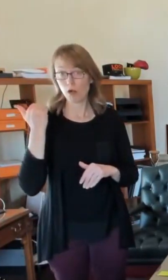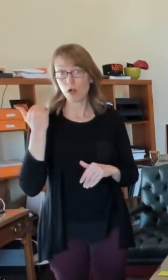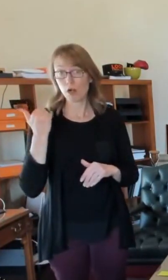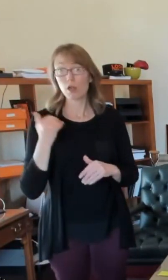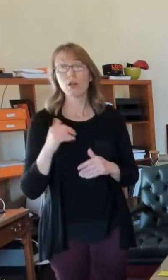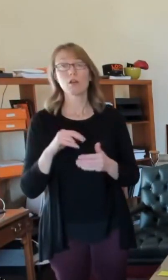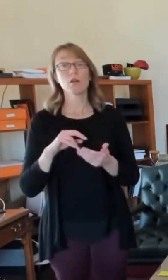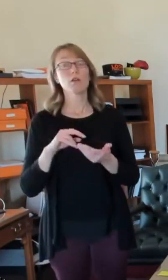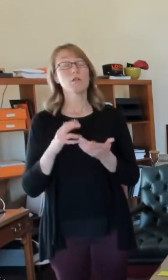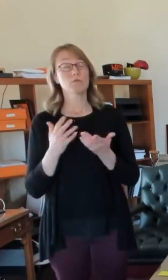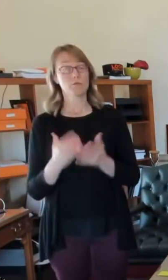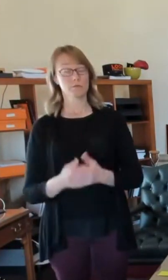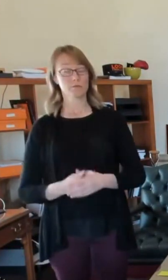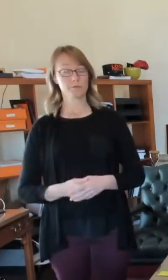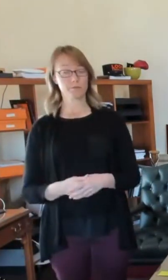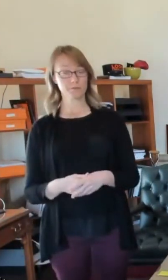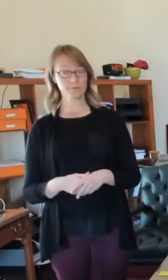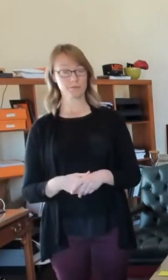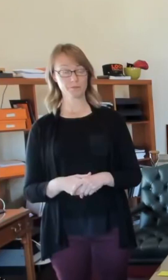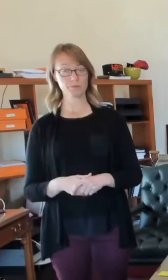is that